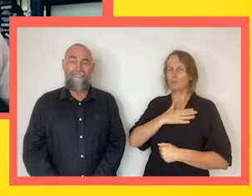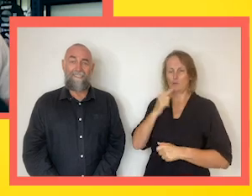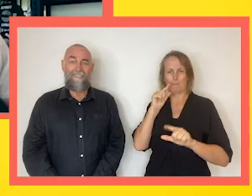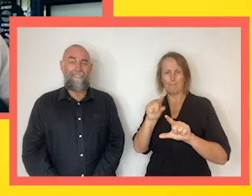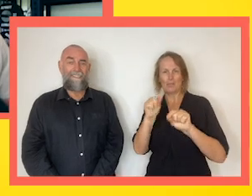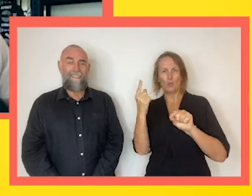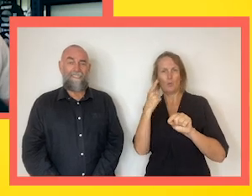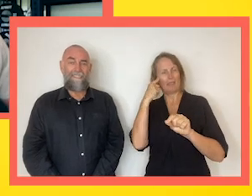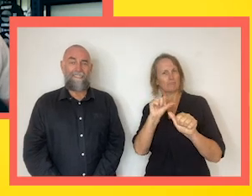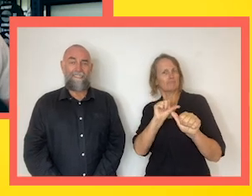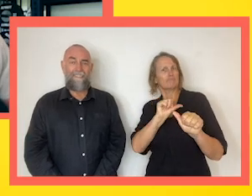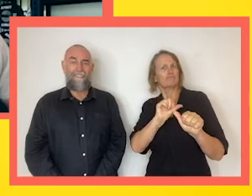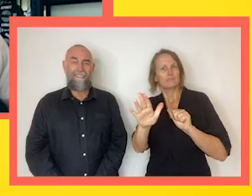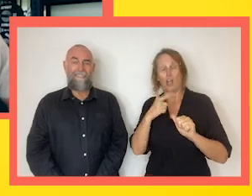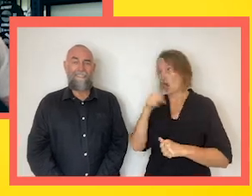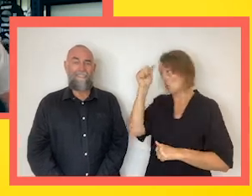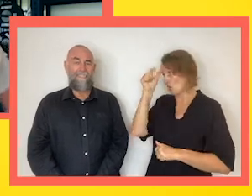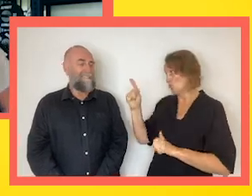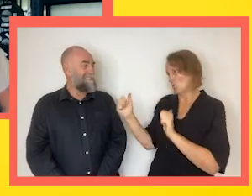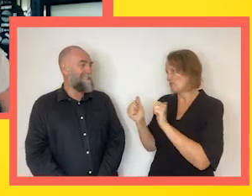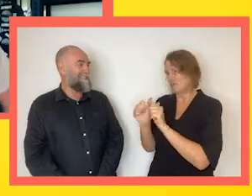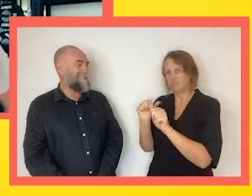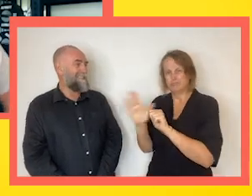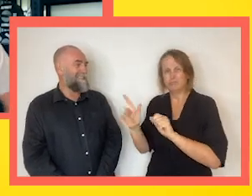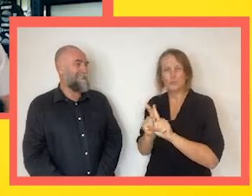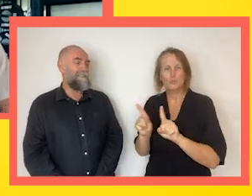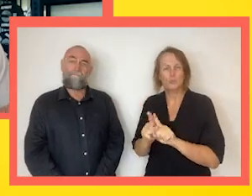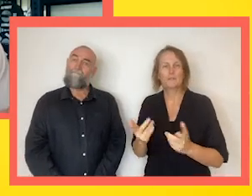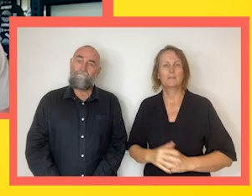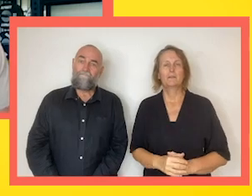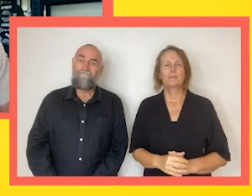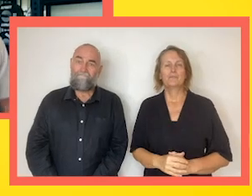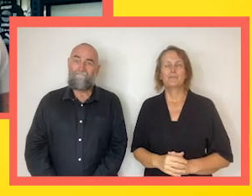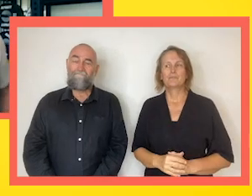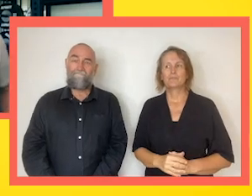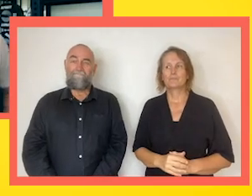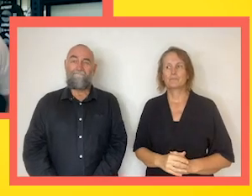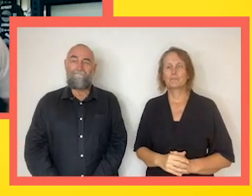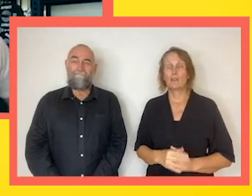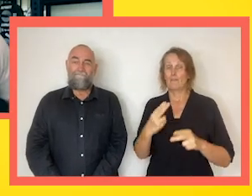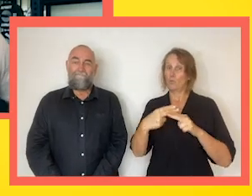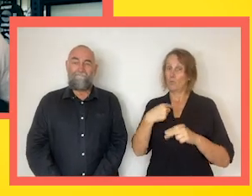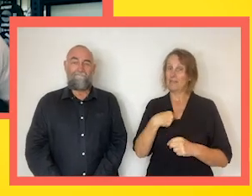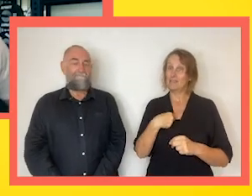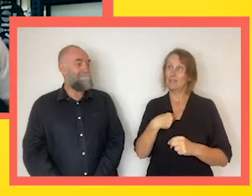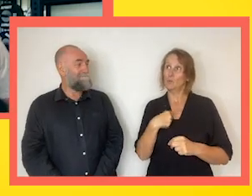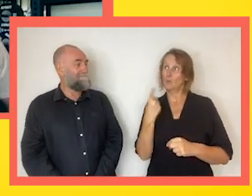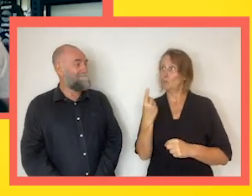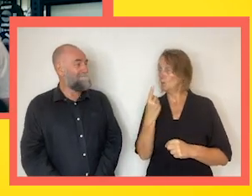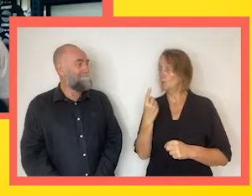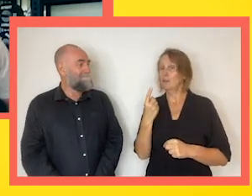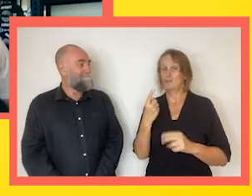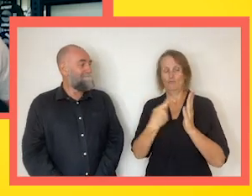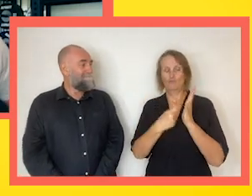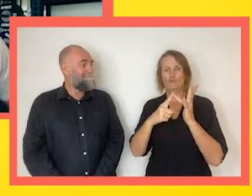in before you, Kurt, with these moments, because otherwise you steal mine. But I'm sure you've got one coming up as well, an amazing moment. But for me, it